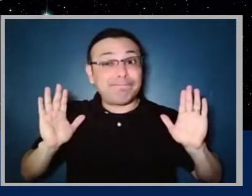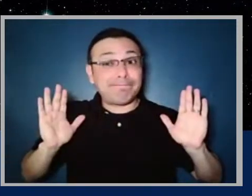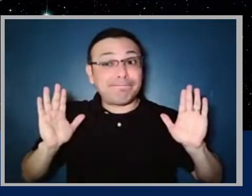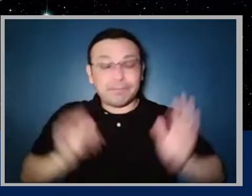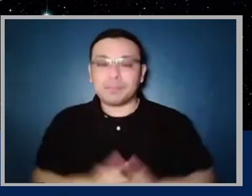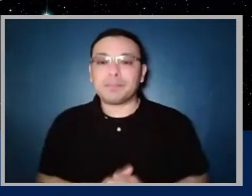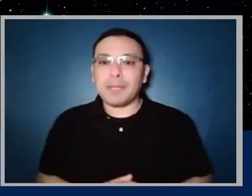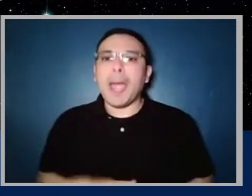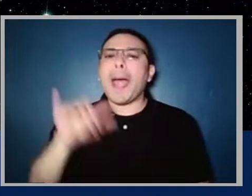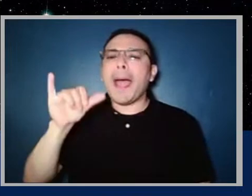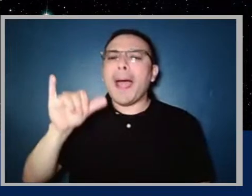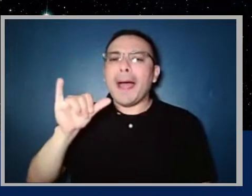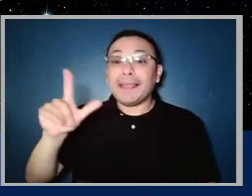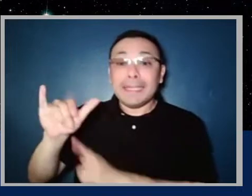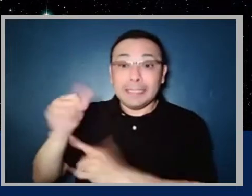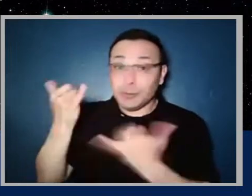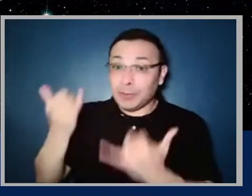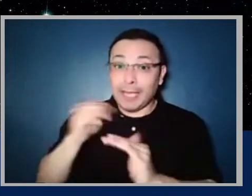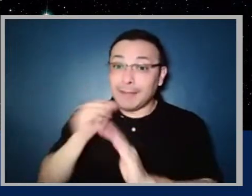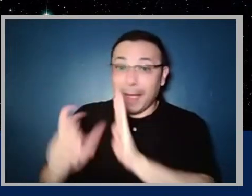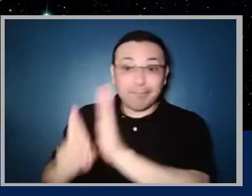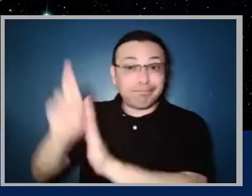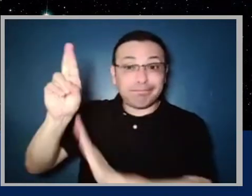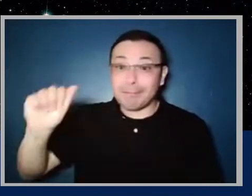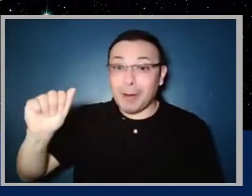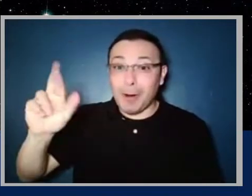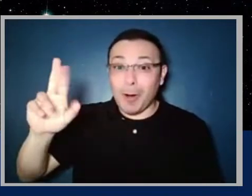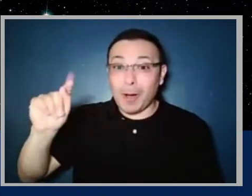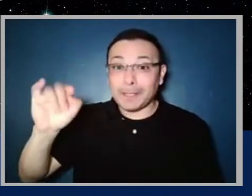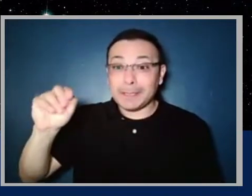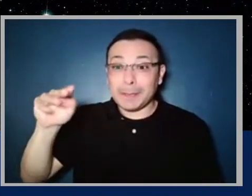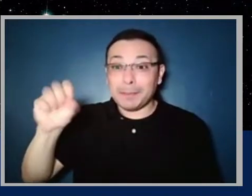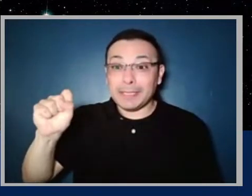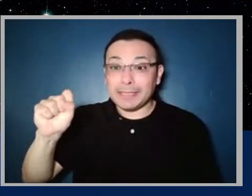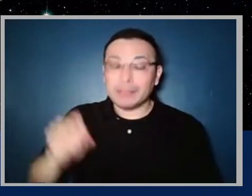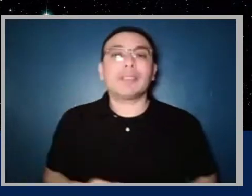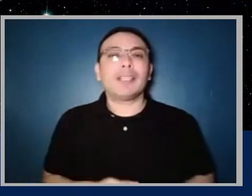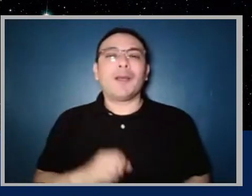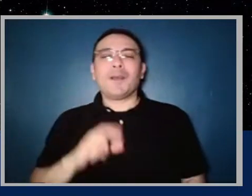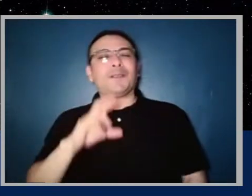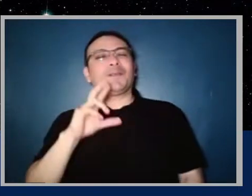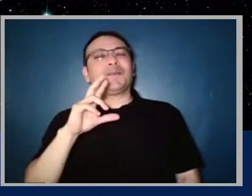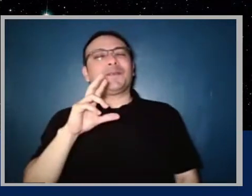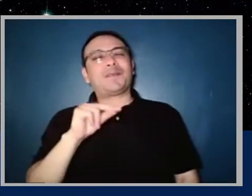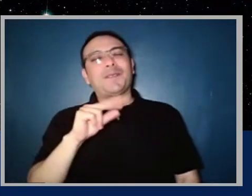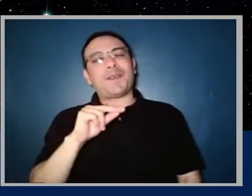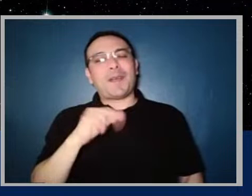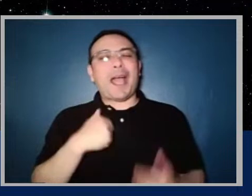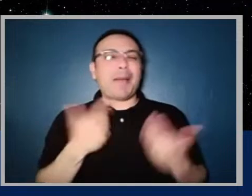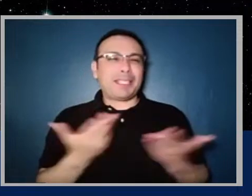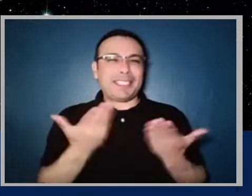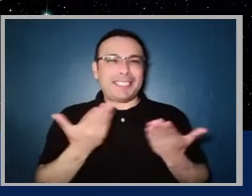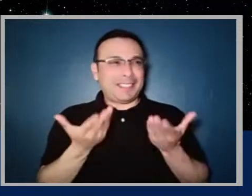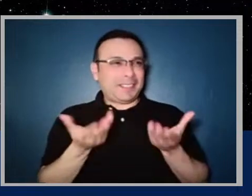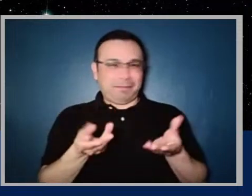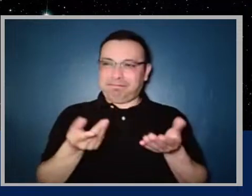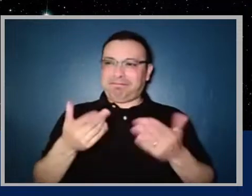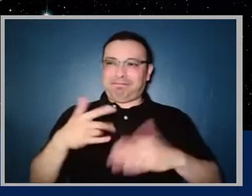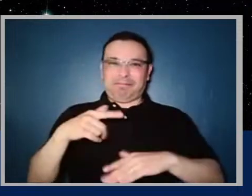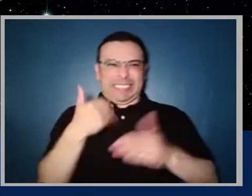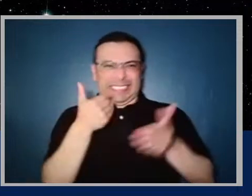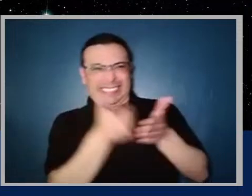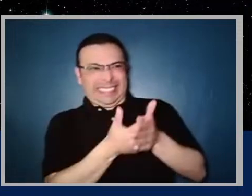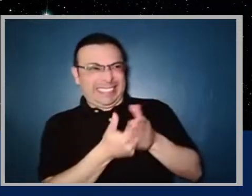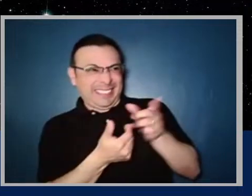Artemis today, Lily, right? No, but I am here on site, and if things go well and the weather is good, I'll probably